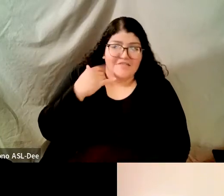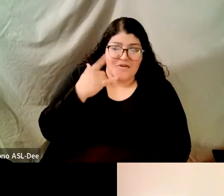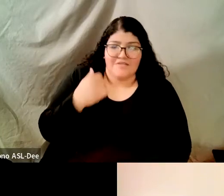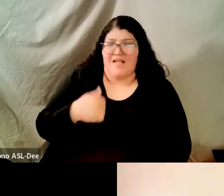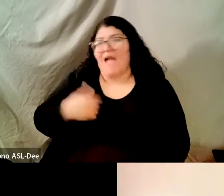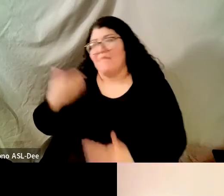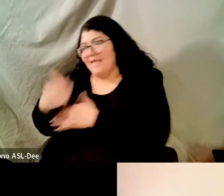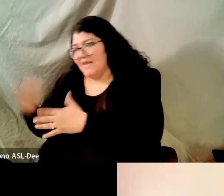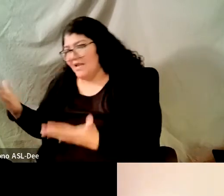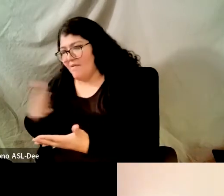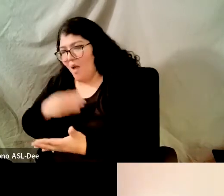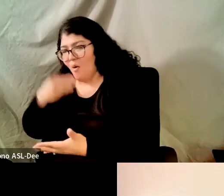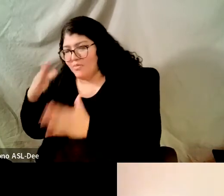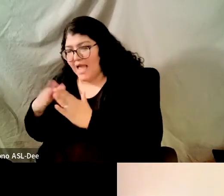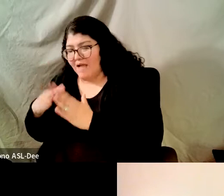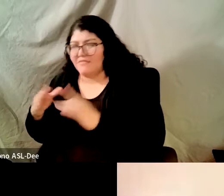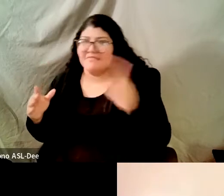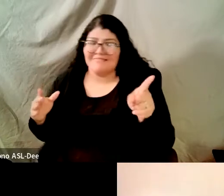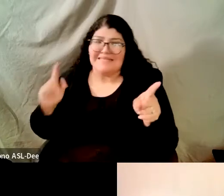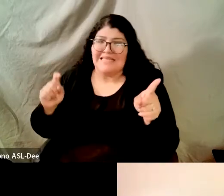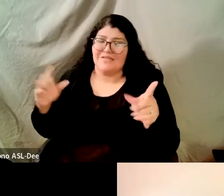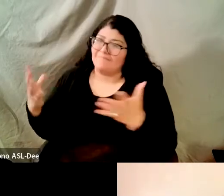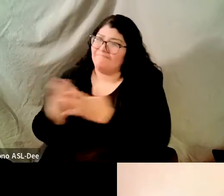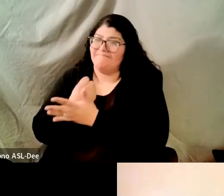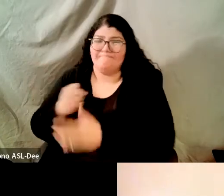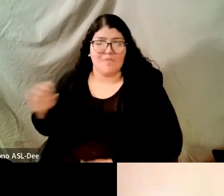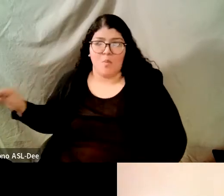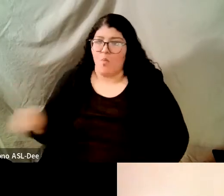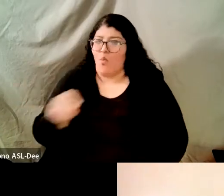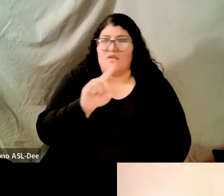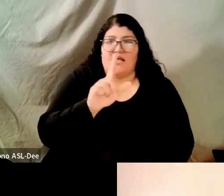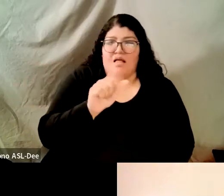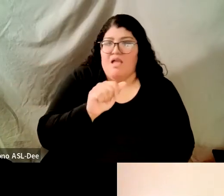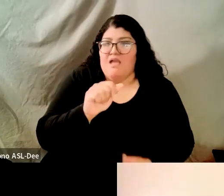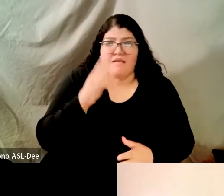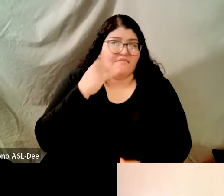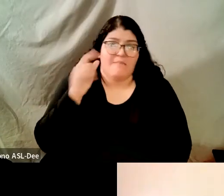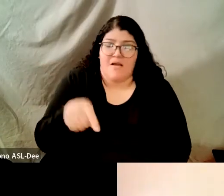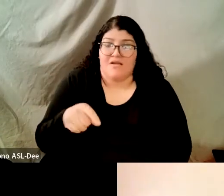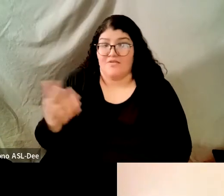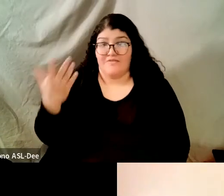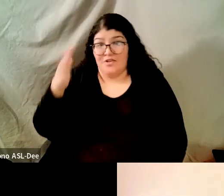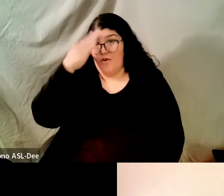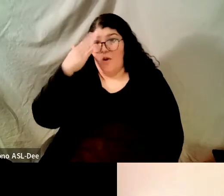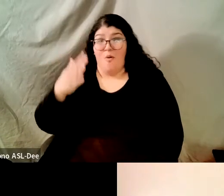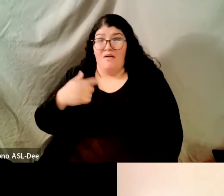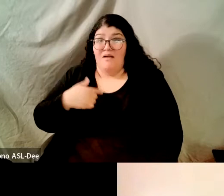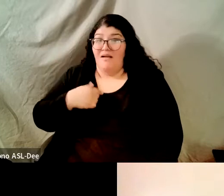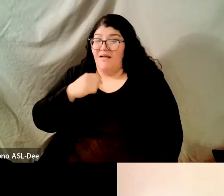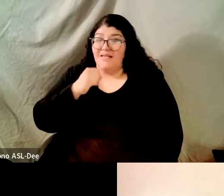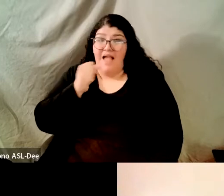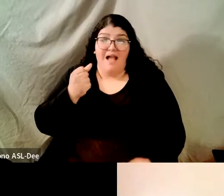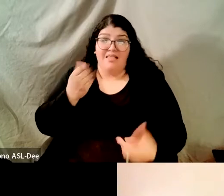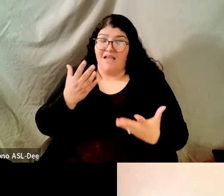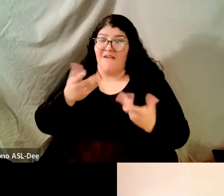Baton Rouge. So I went there and I had the odds against me, like you said. My size was against